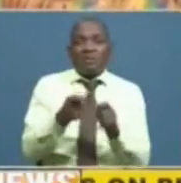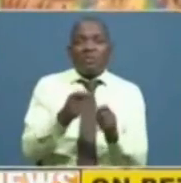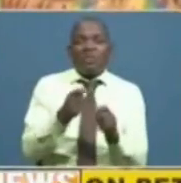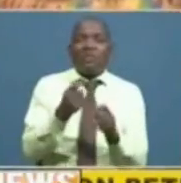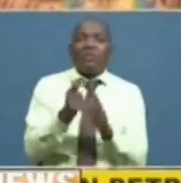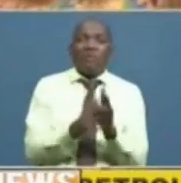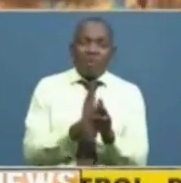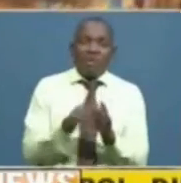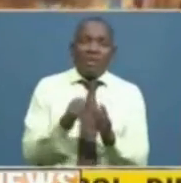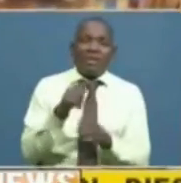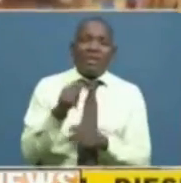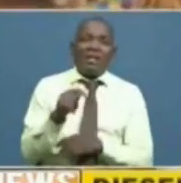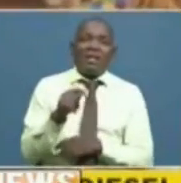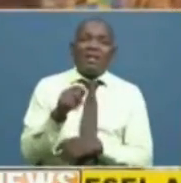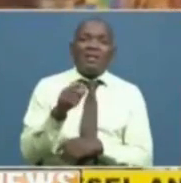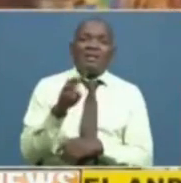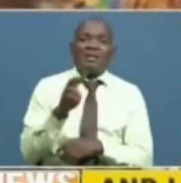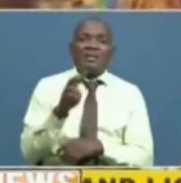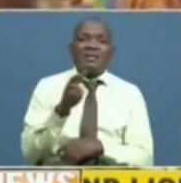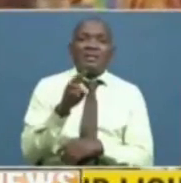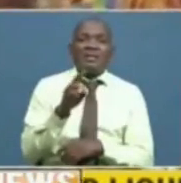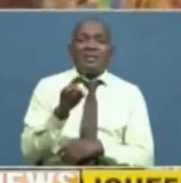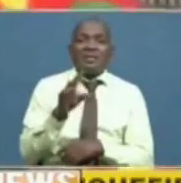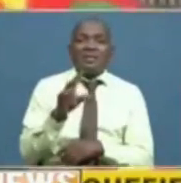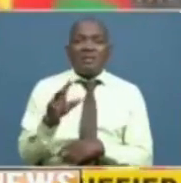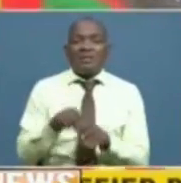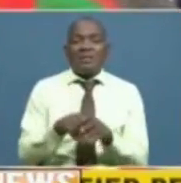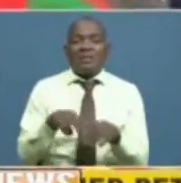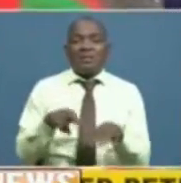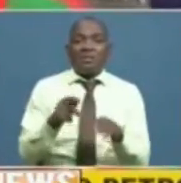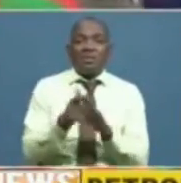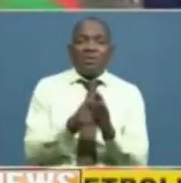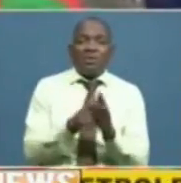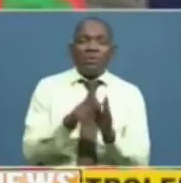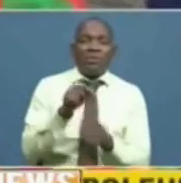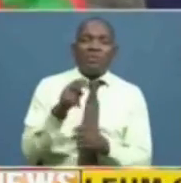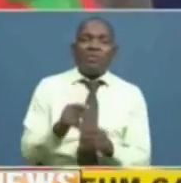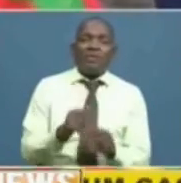Act 683, and the Road Traffic Regulations of 2012 to